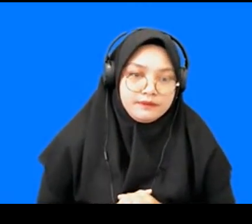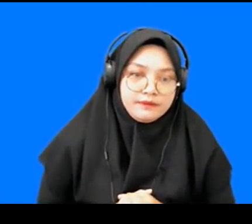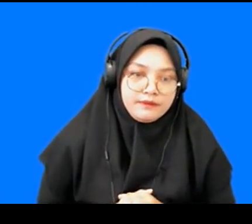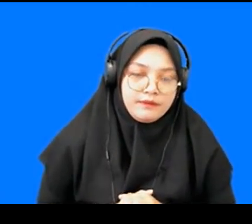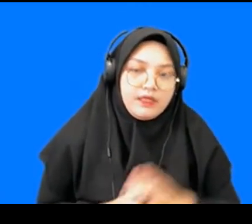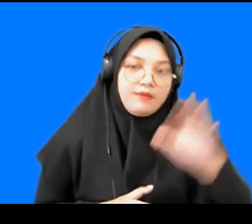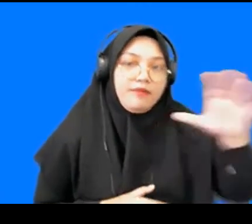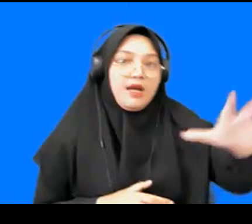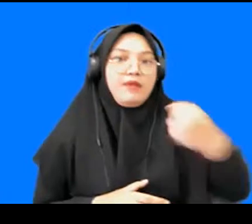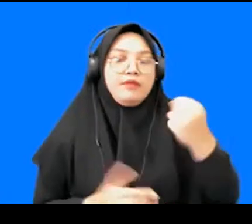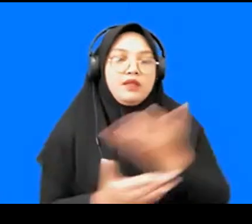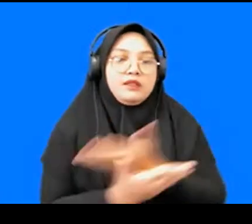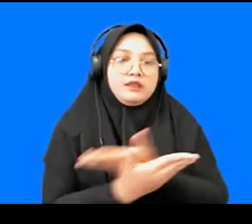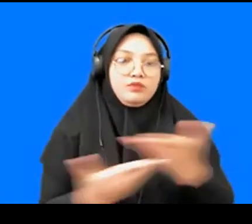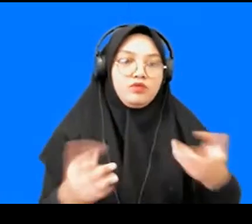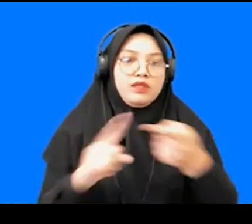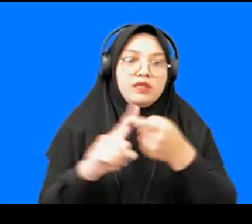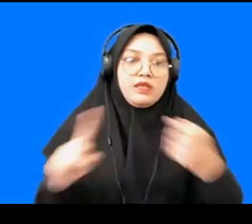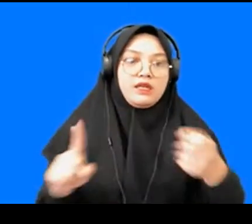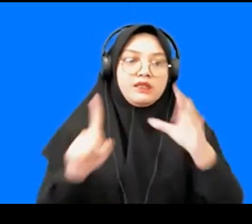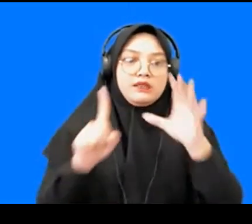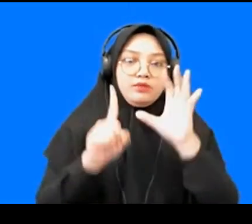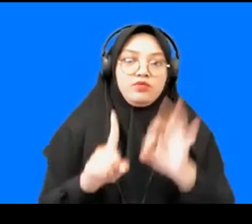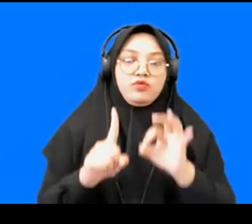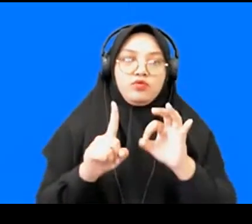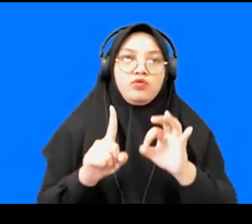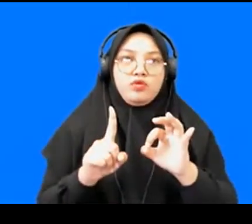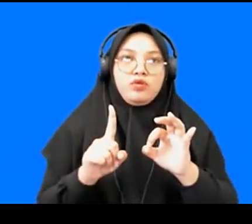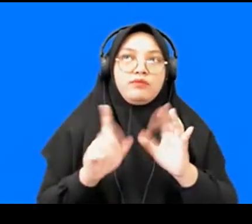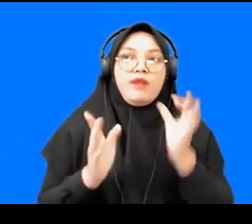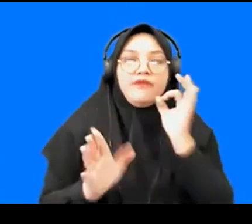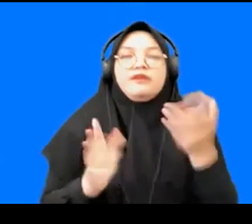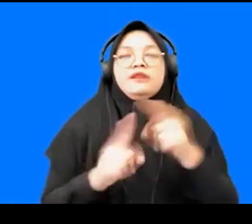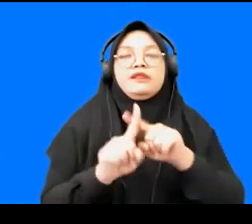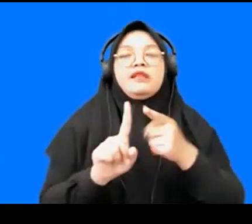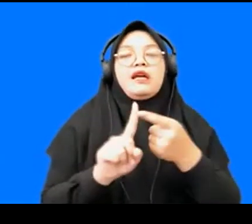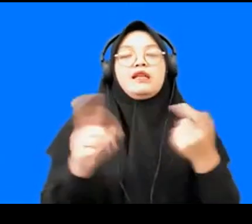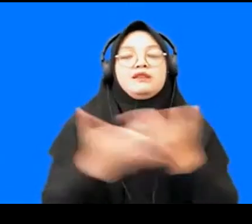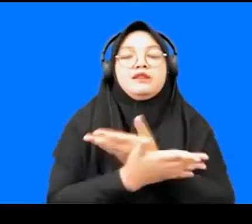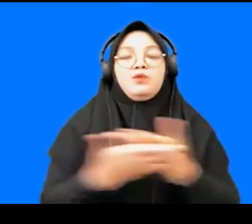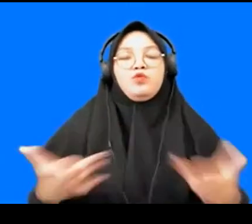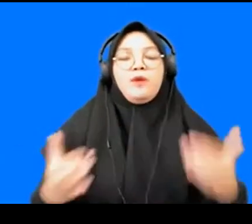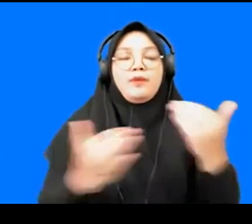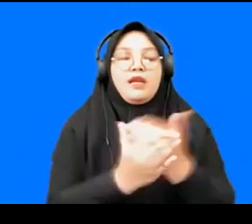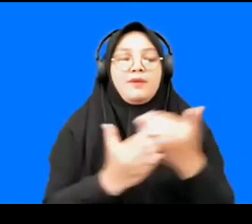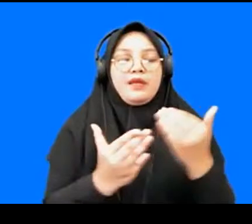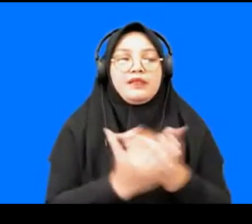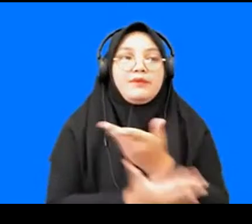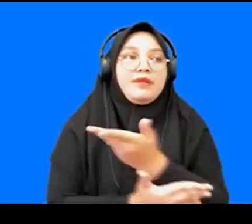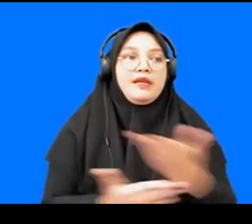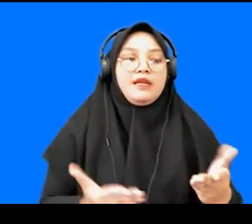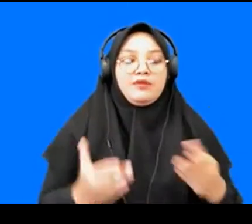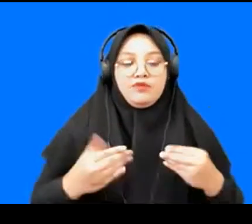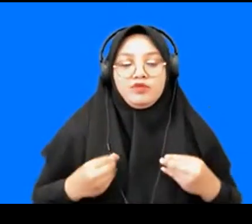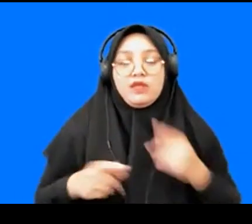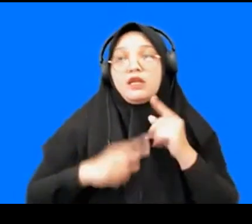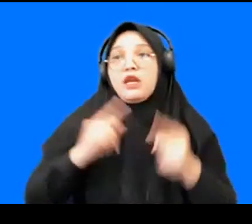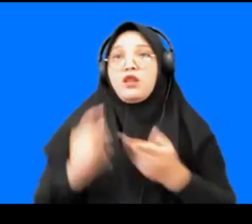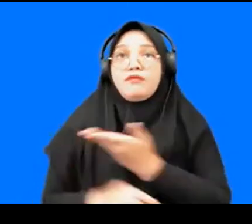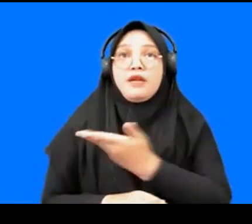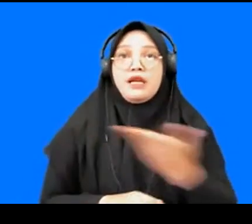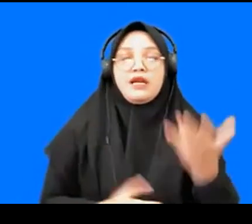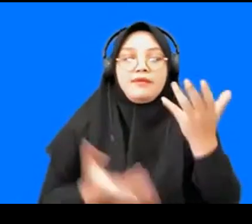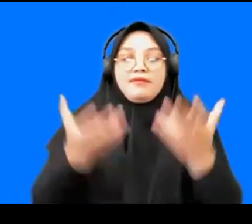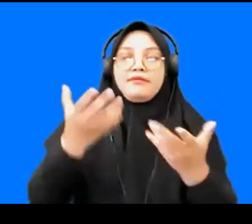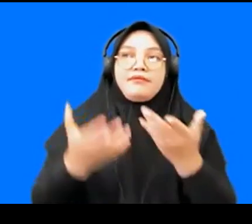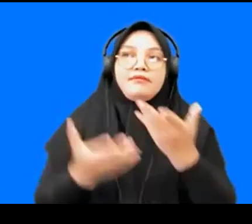is 11%, right? That's very high. If you compare that to the billionaires, how much is their effective tax rate?